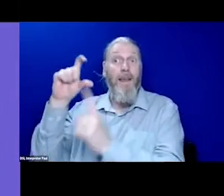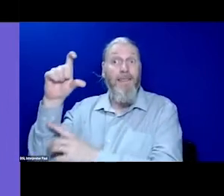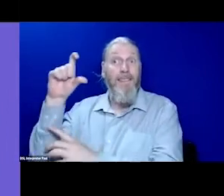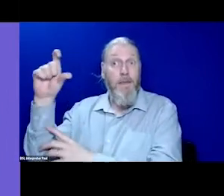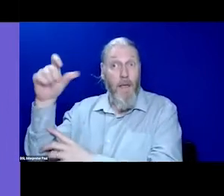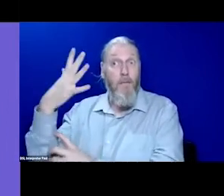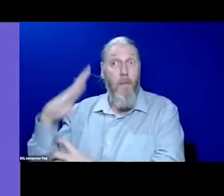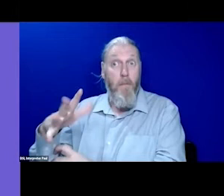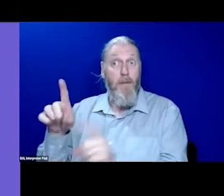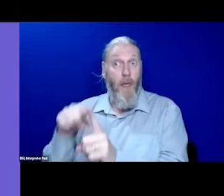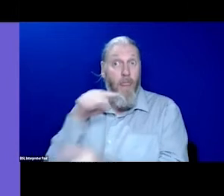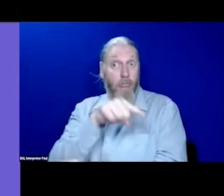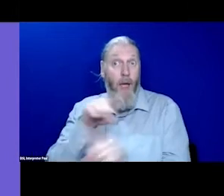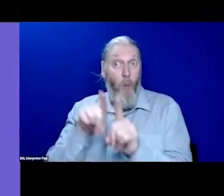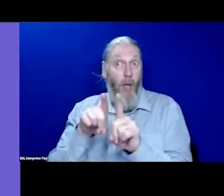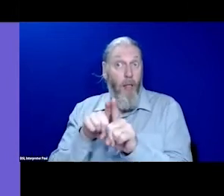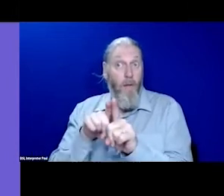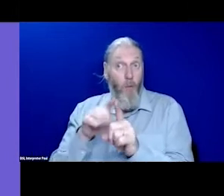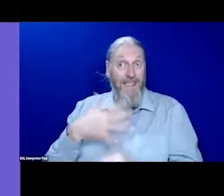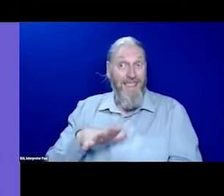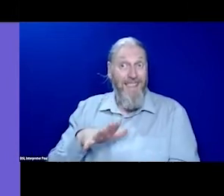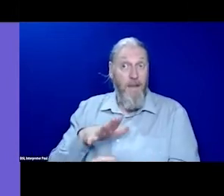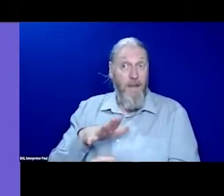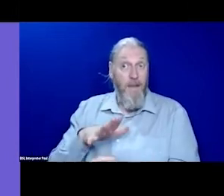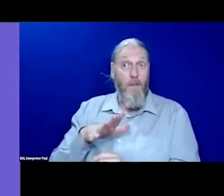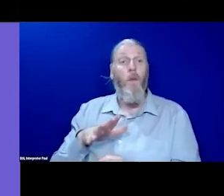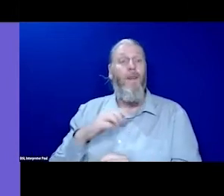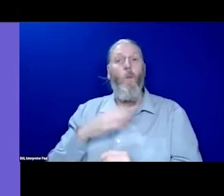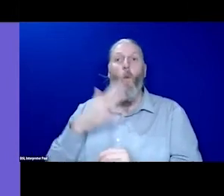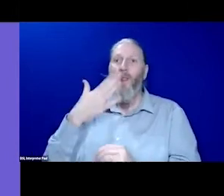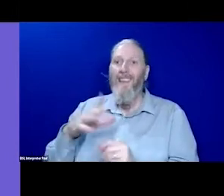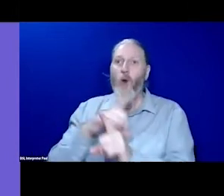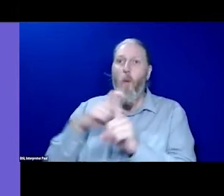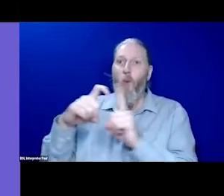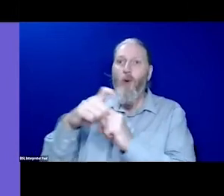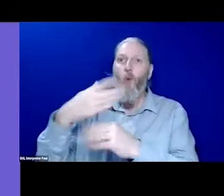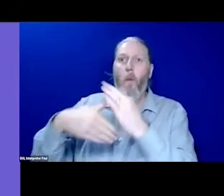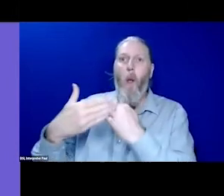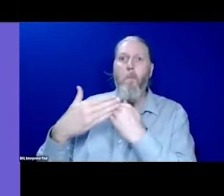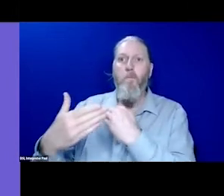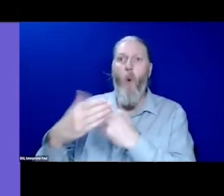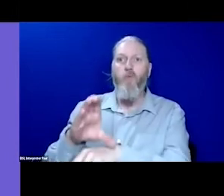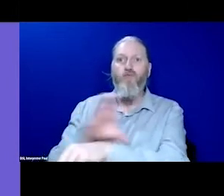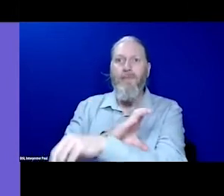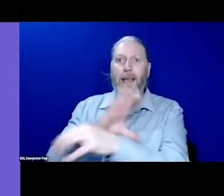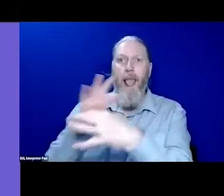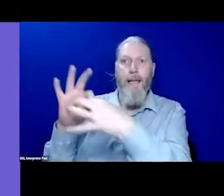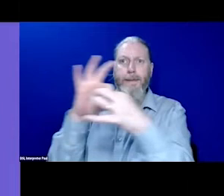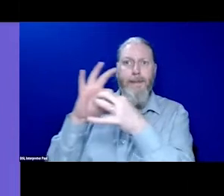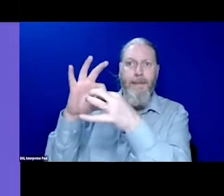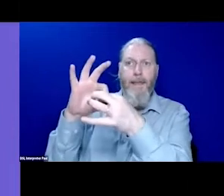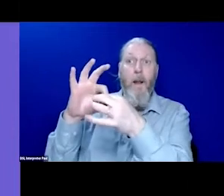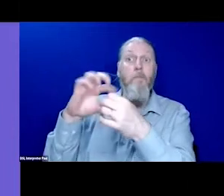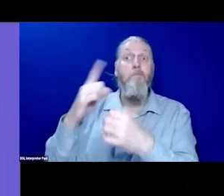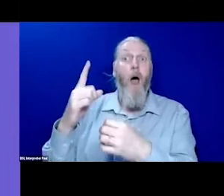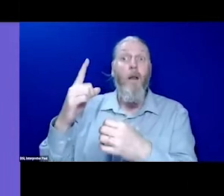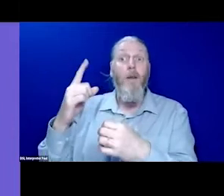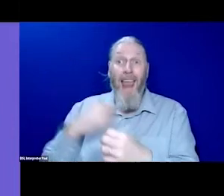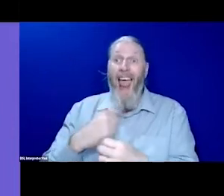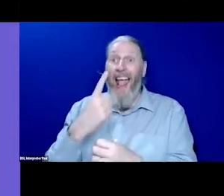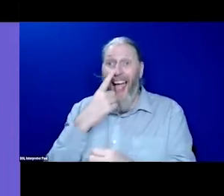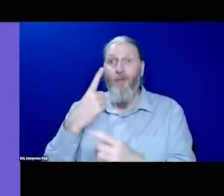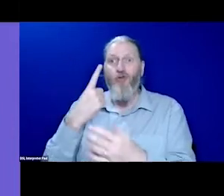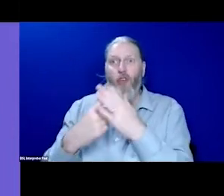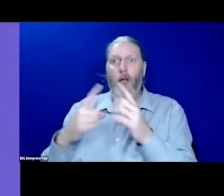live through the climate crisis, we need communities to be resilient, but more so than just the ability to bounce back, they need to have